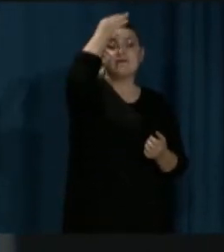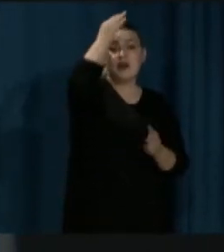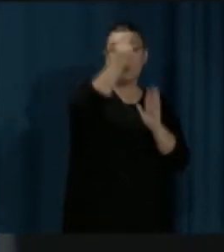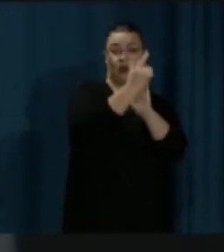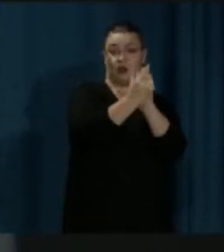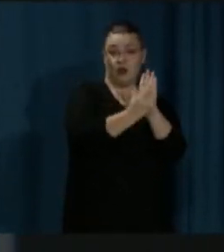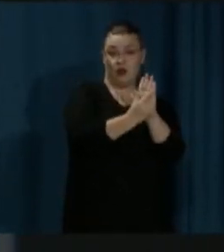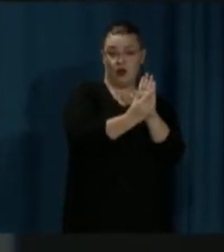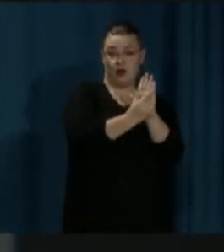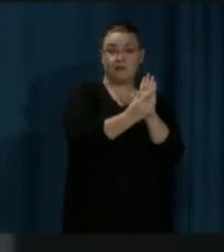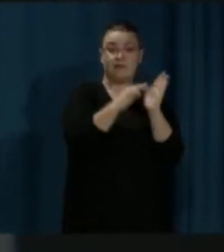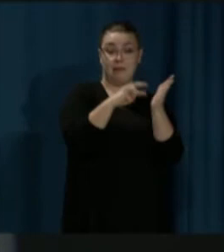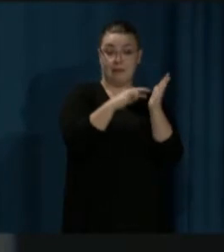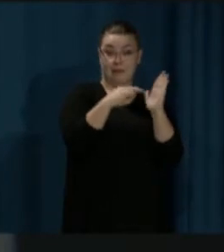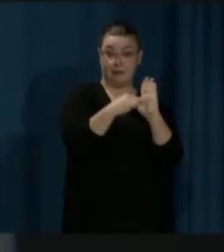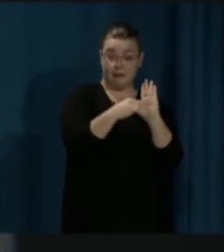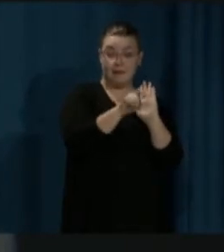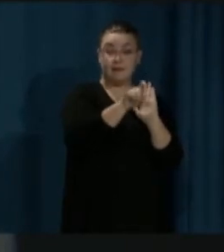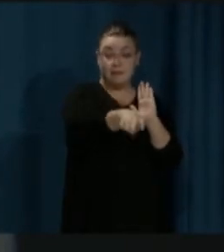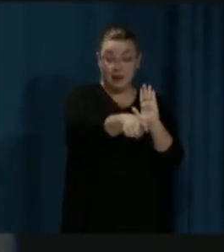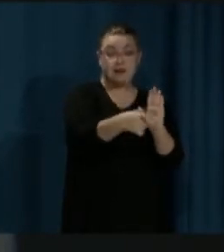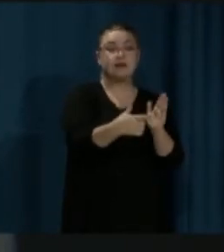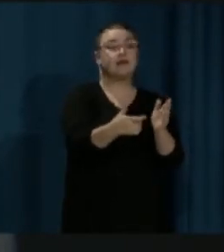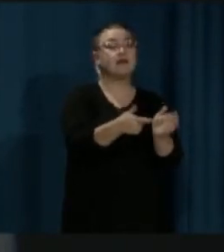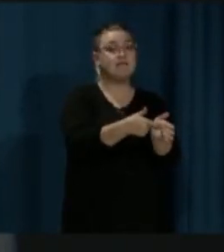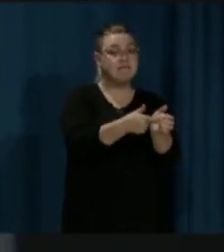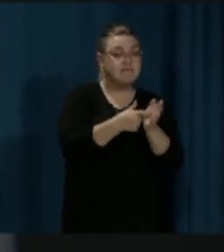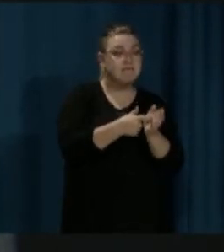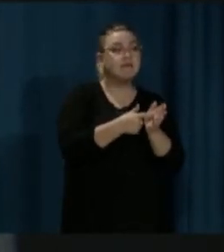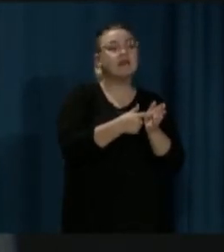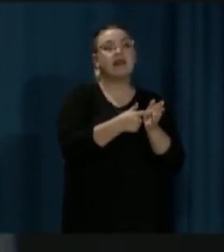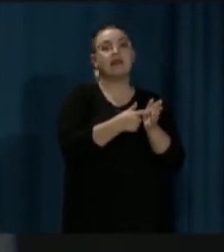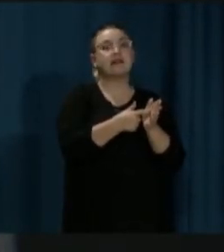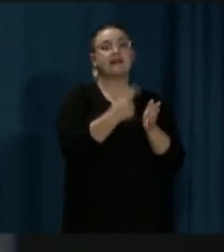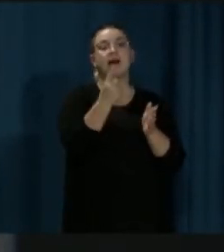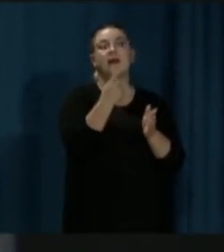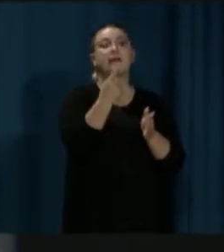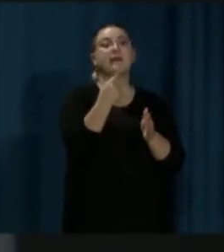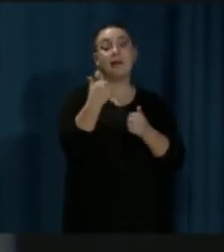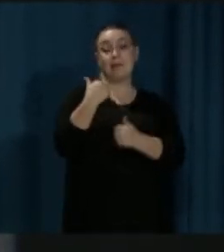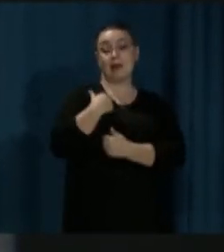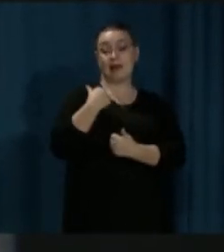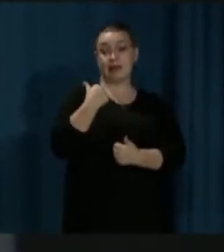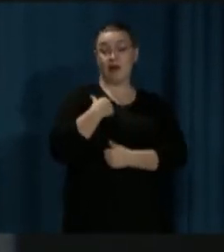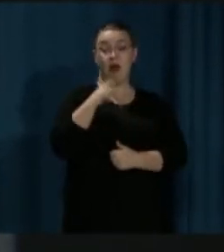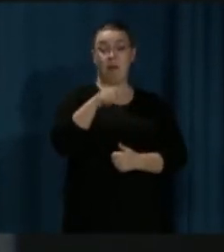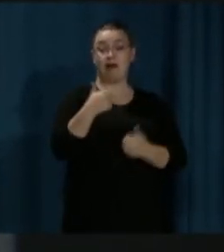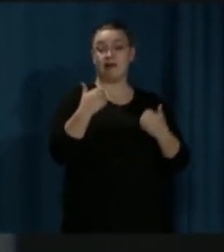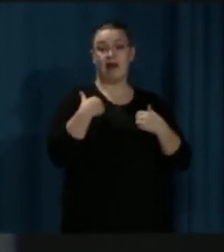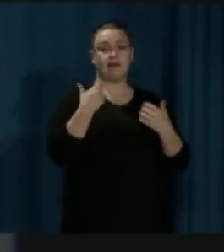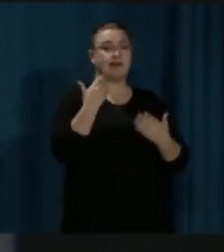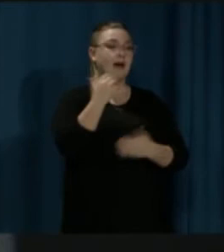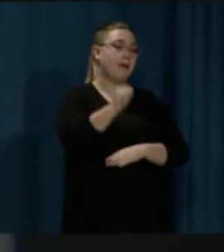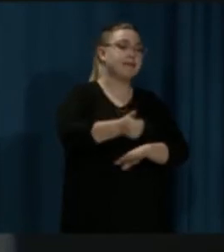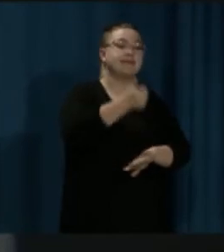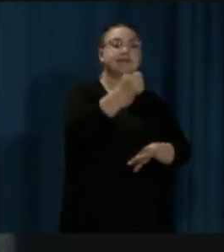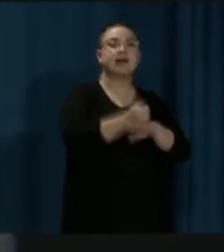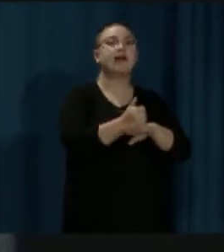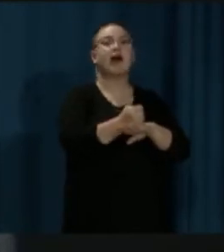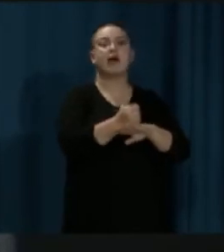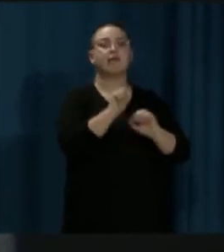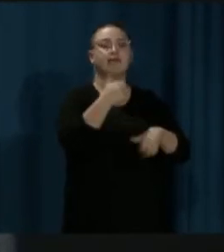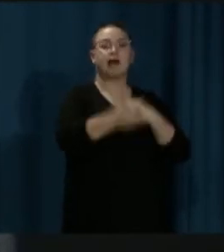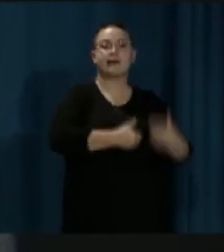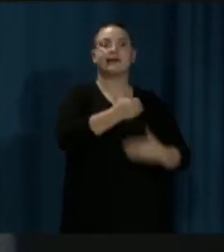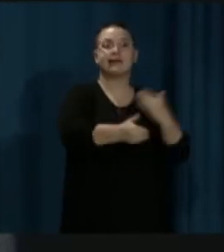states have to have a process in place to allow our enlisted citizens and their families